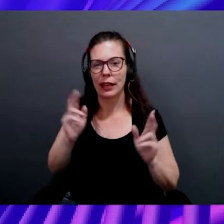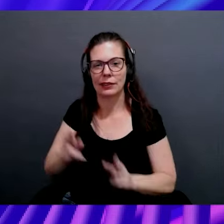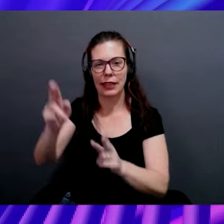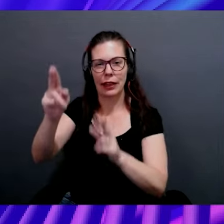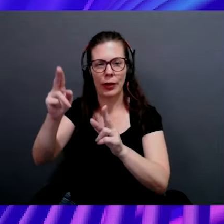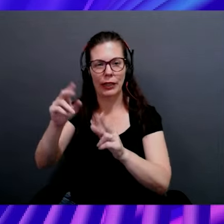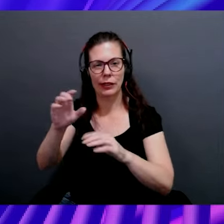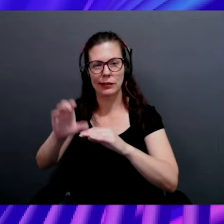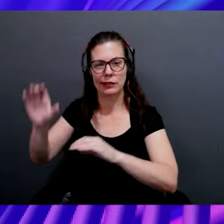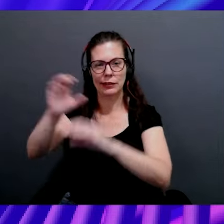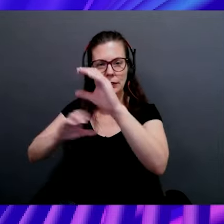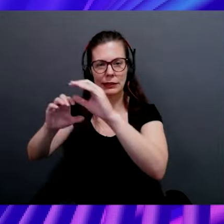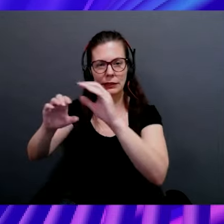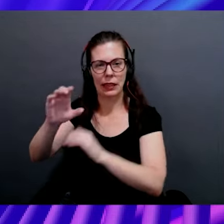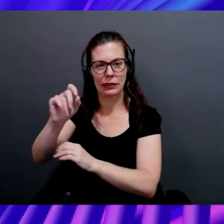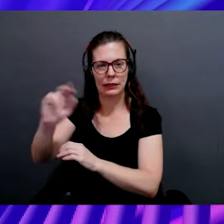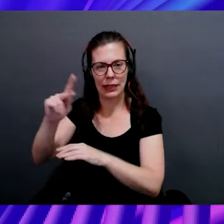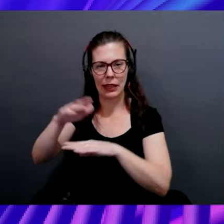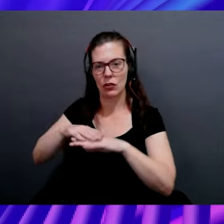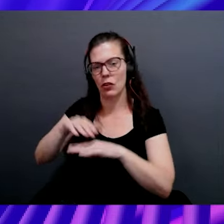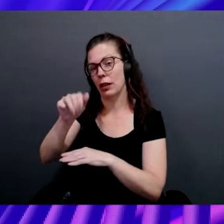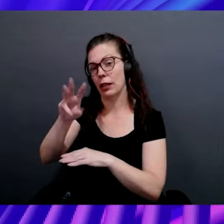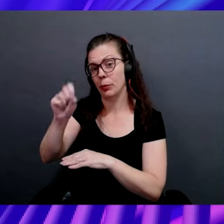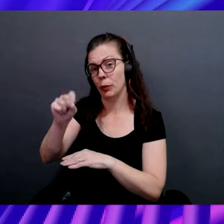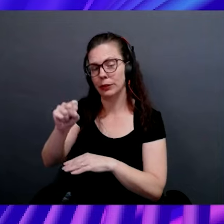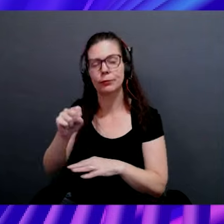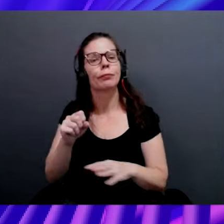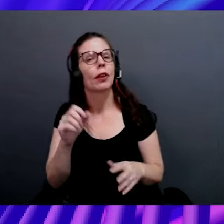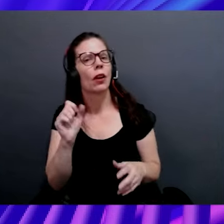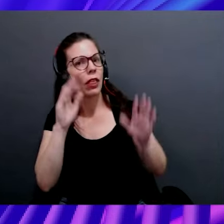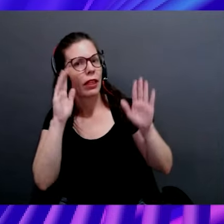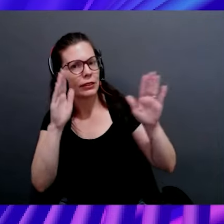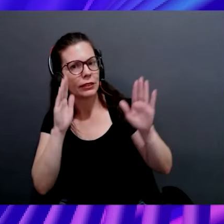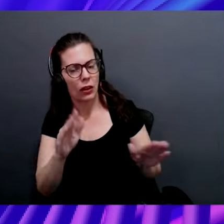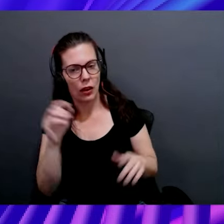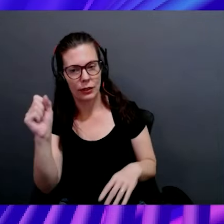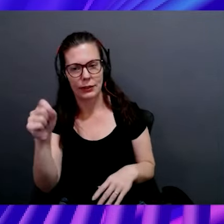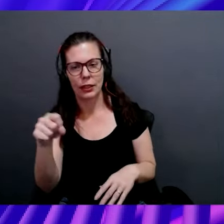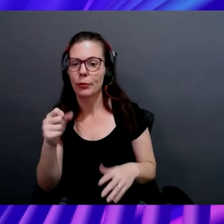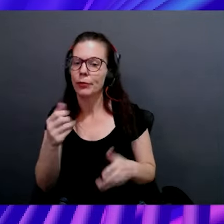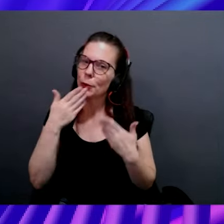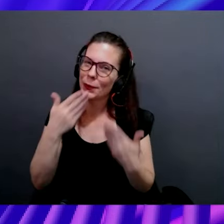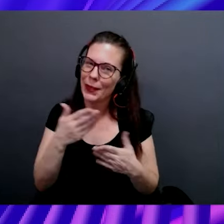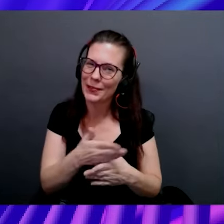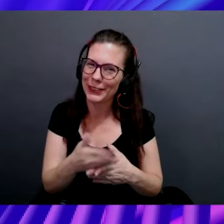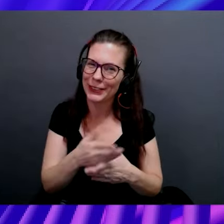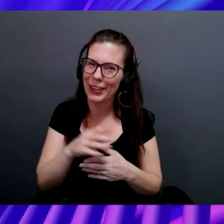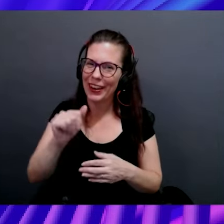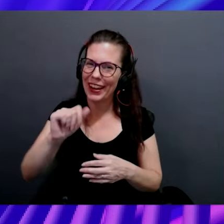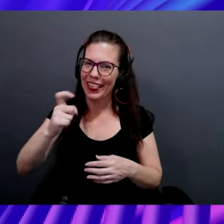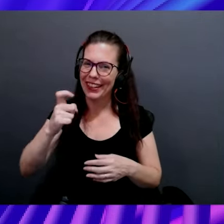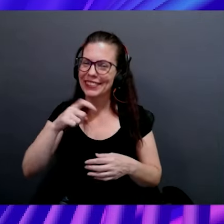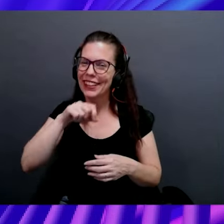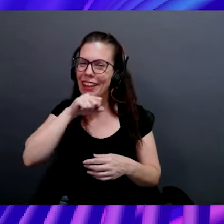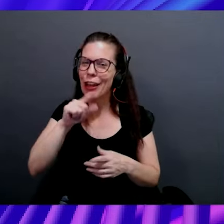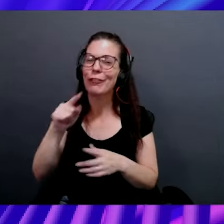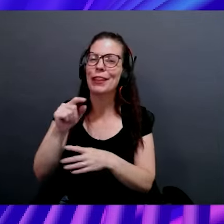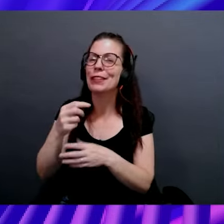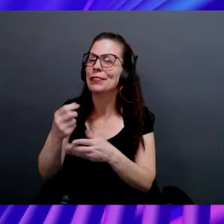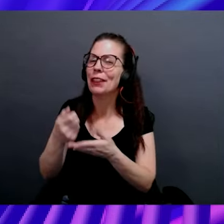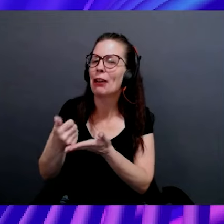on AWS. Yeah, no, that's awesome. And thanks for sharing, Alex. I love these teasers for our